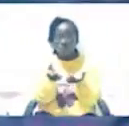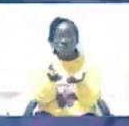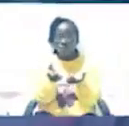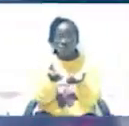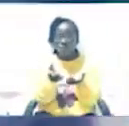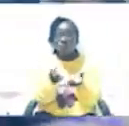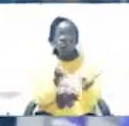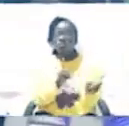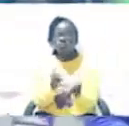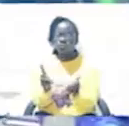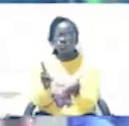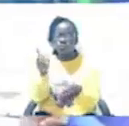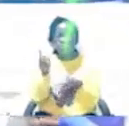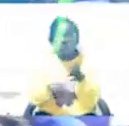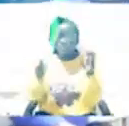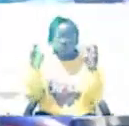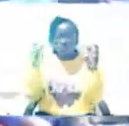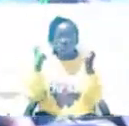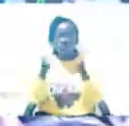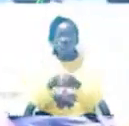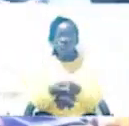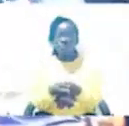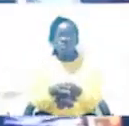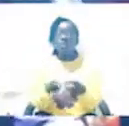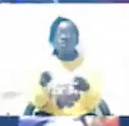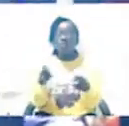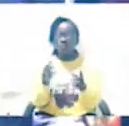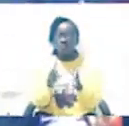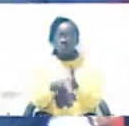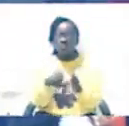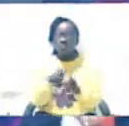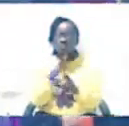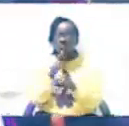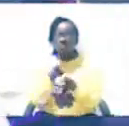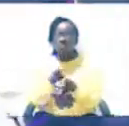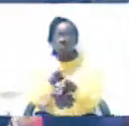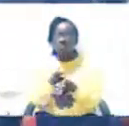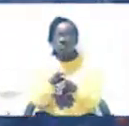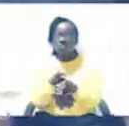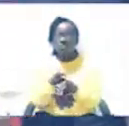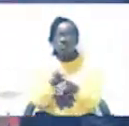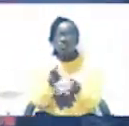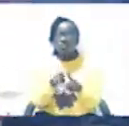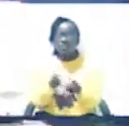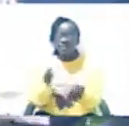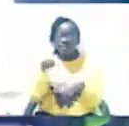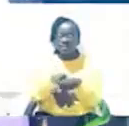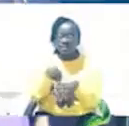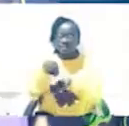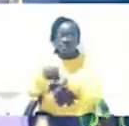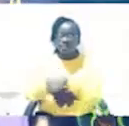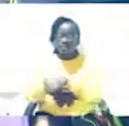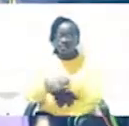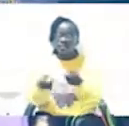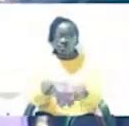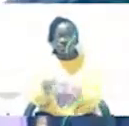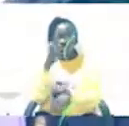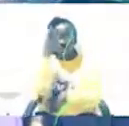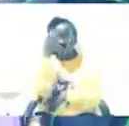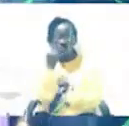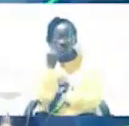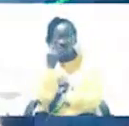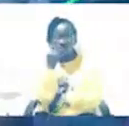I will tell you. But in the night when I was asleep,